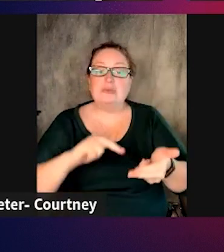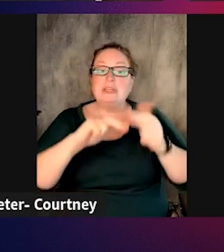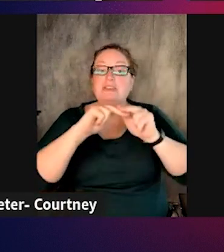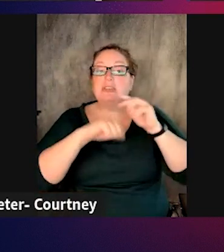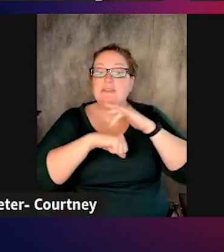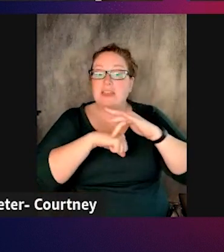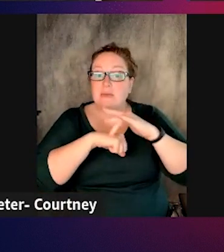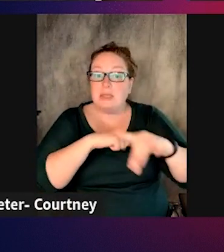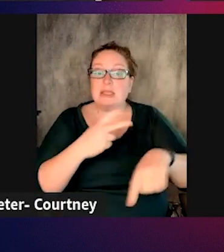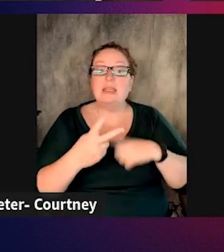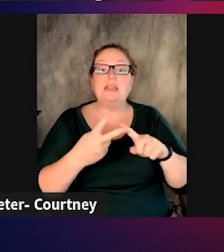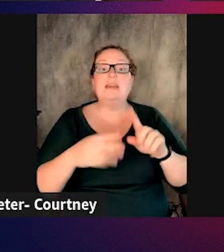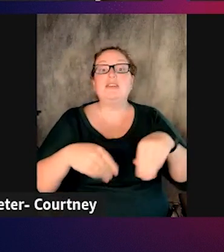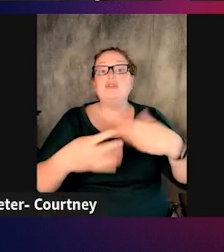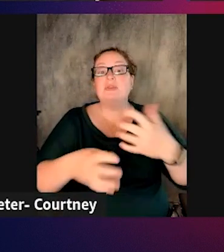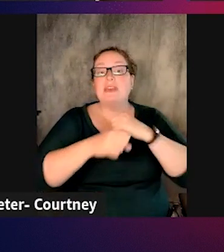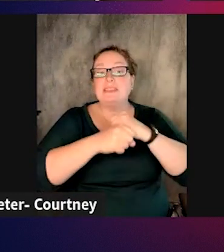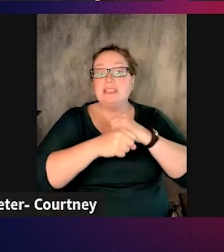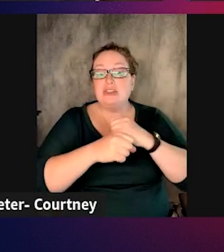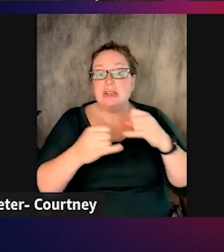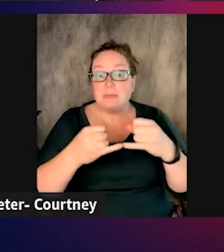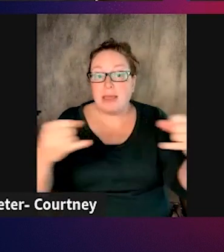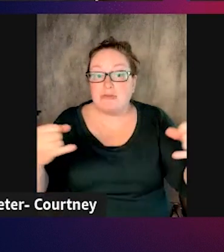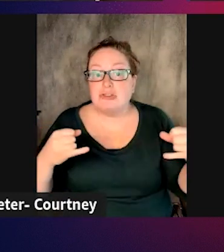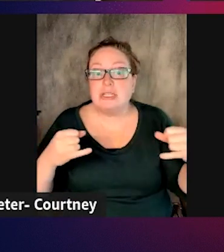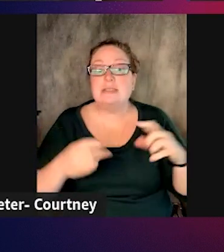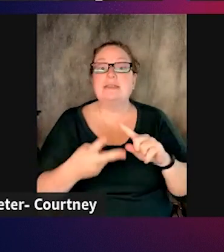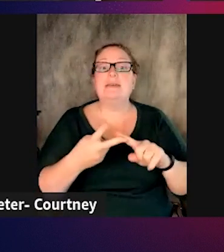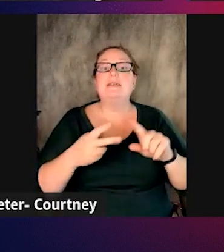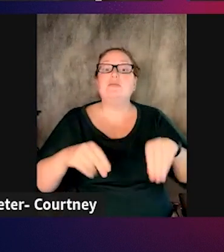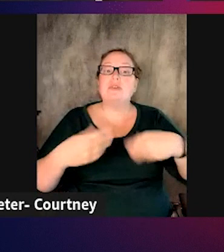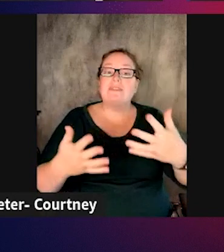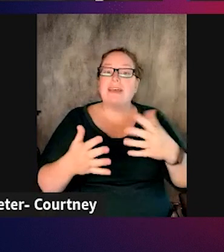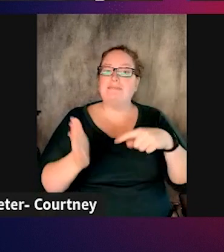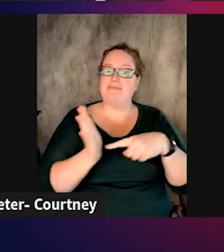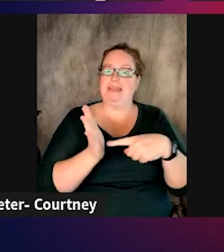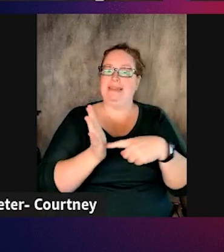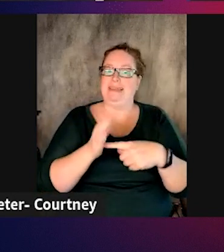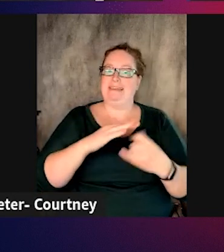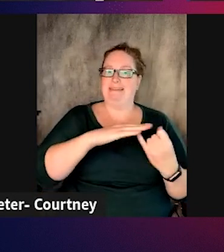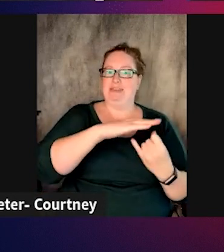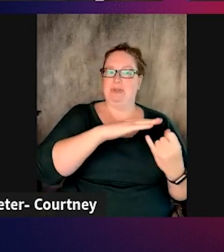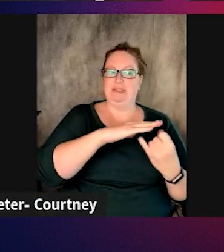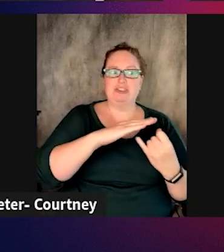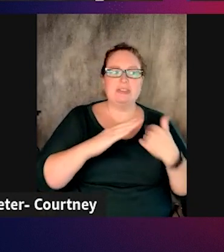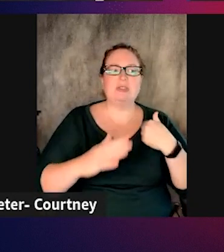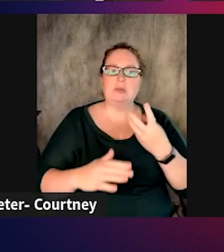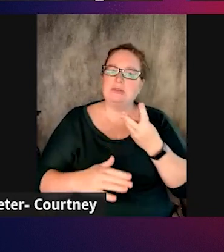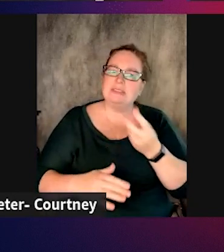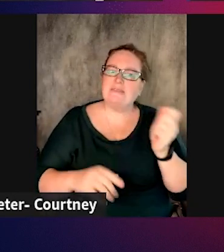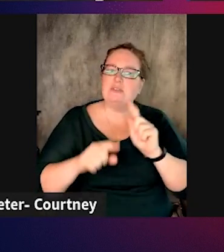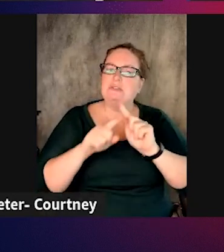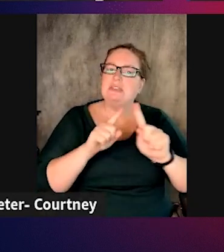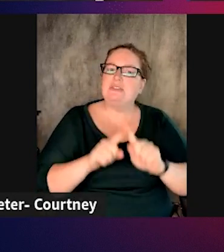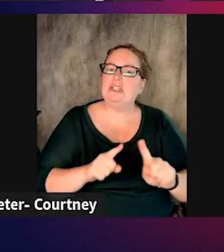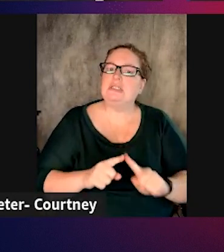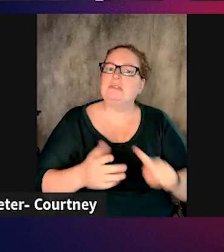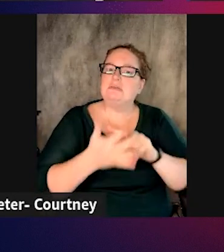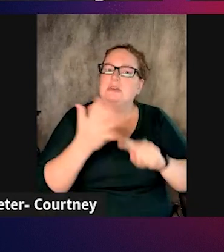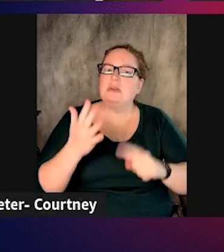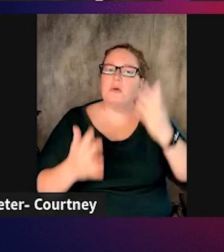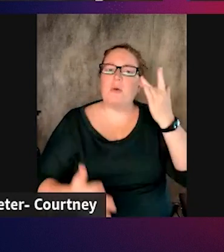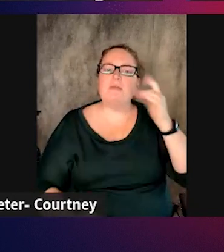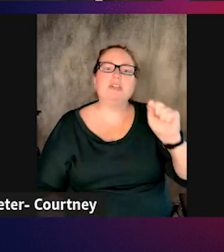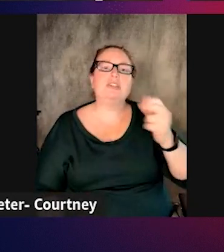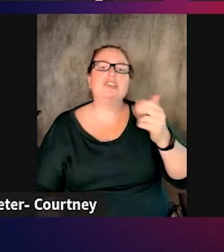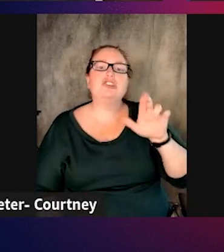provide security boundaries, and to provide billing isolation. So there are several different reasons that we may shard workloads across